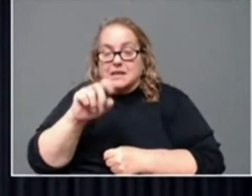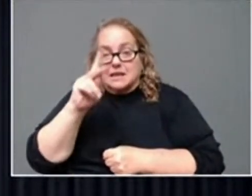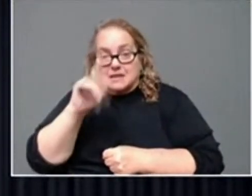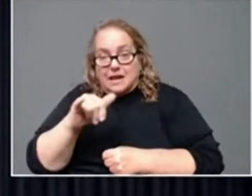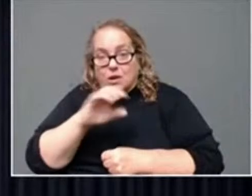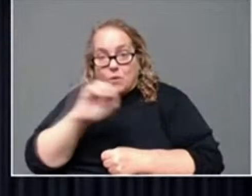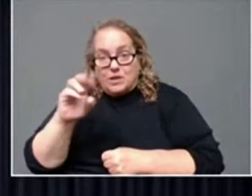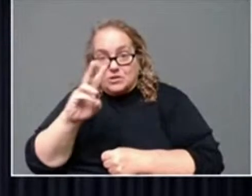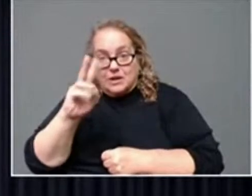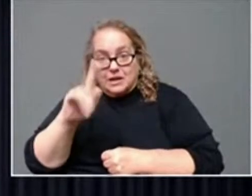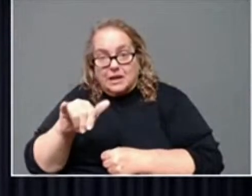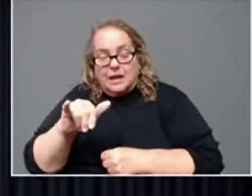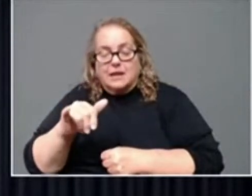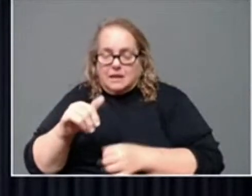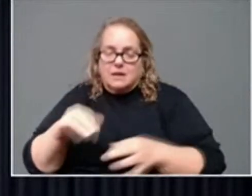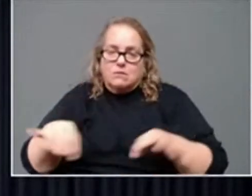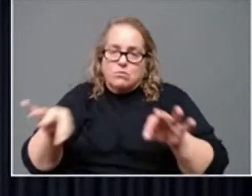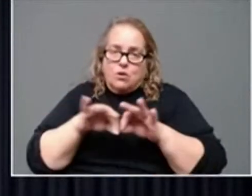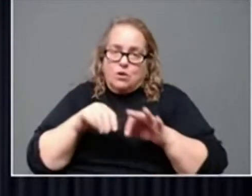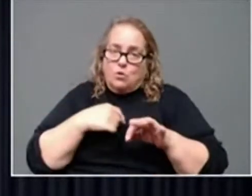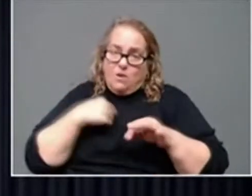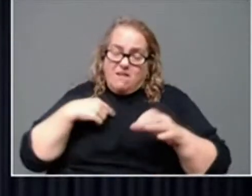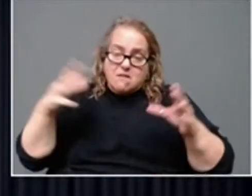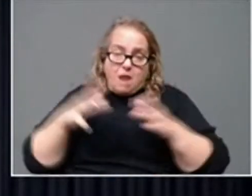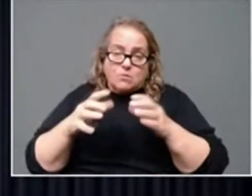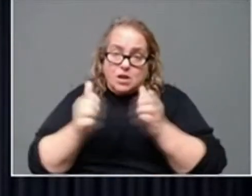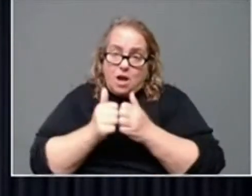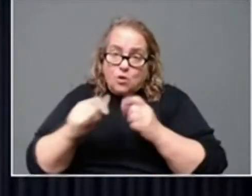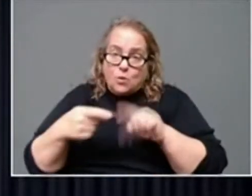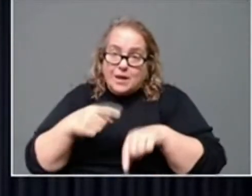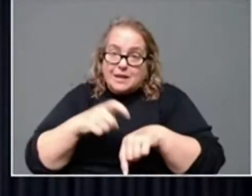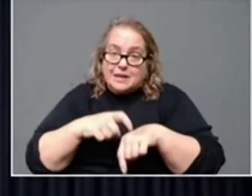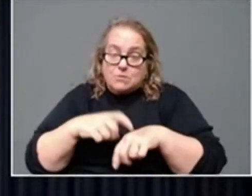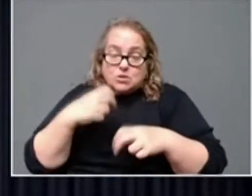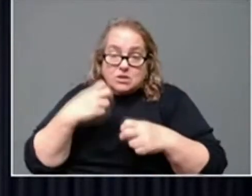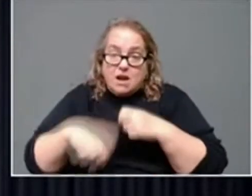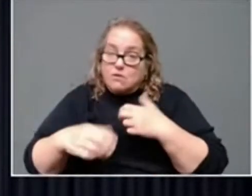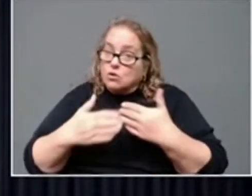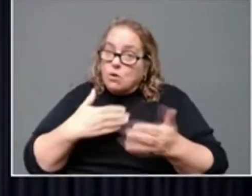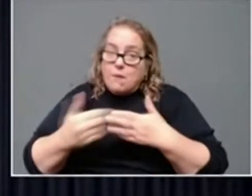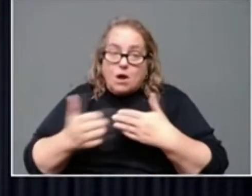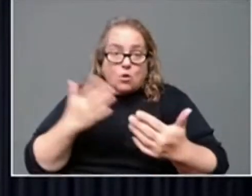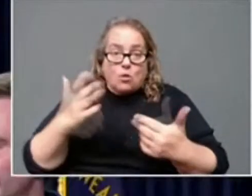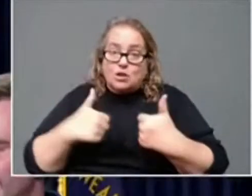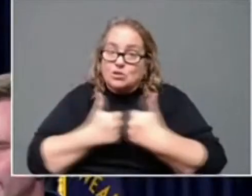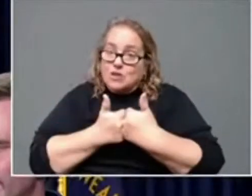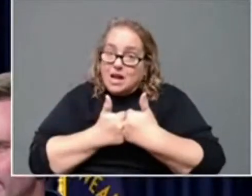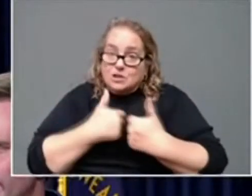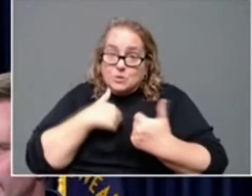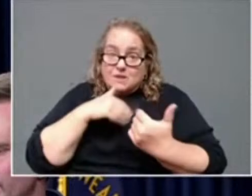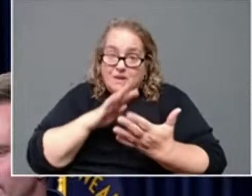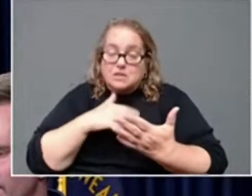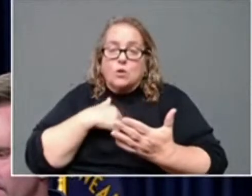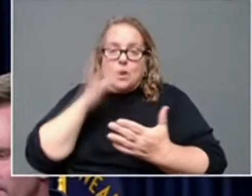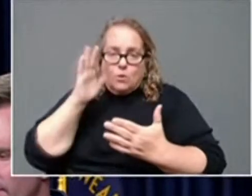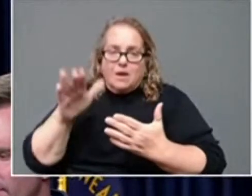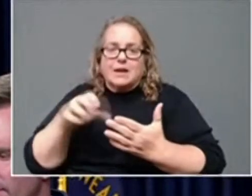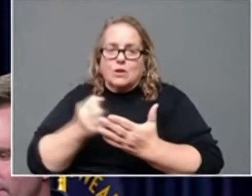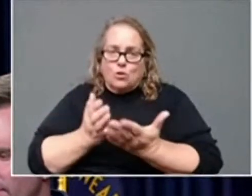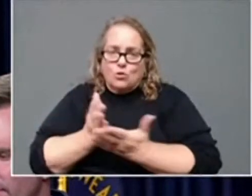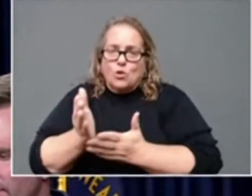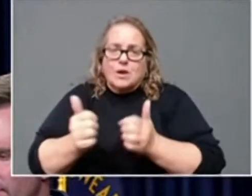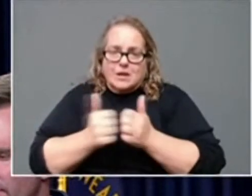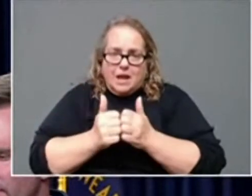times are tough. We look out for each other, and no matter the challenges we face, we will get through it together. Merry Christmas,